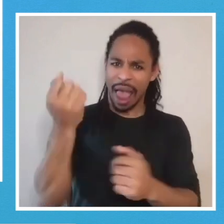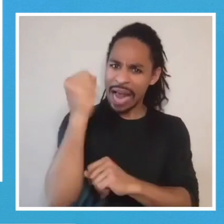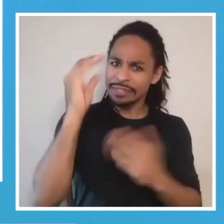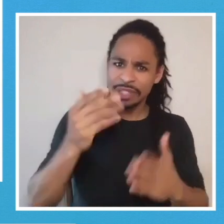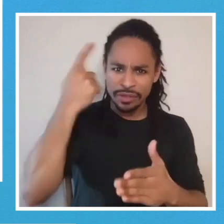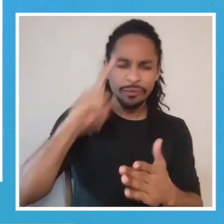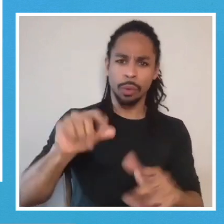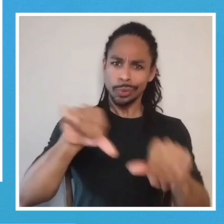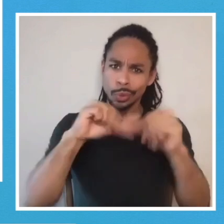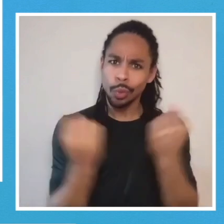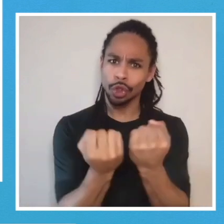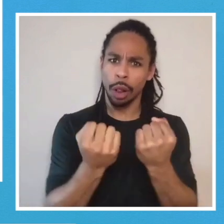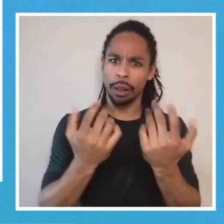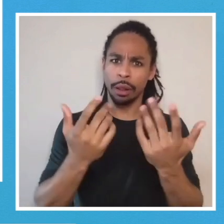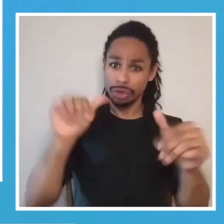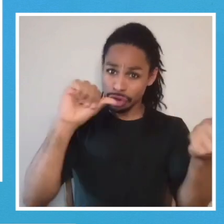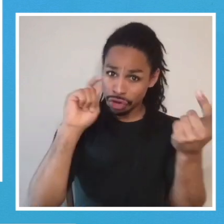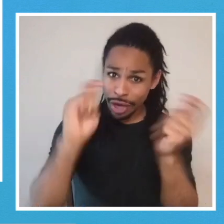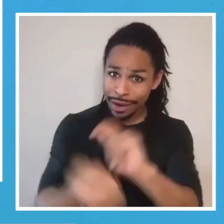Absolutely.